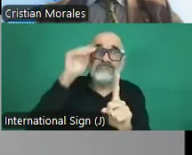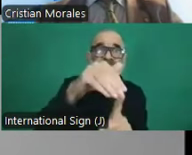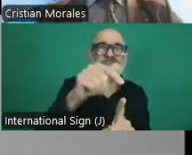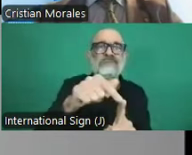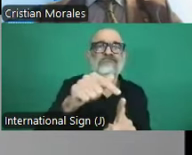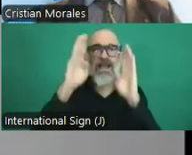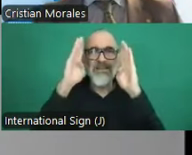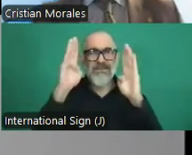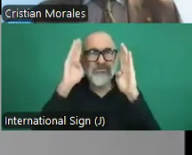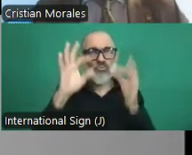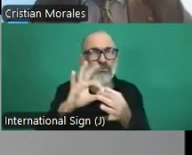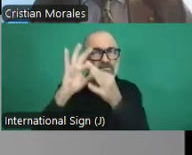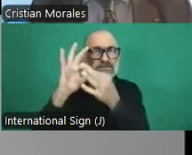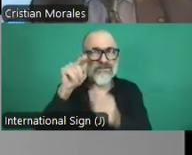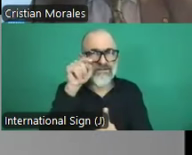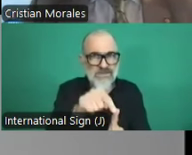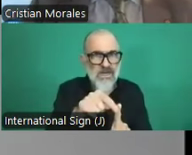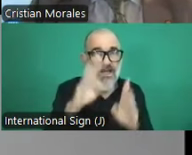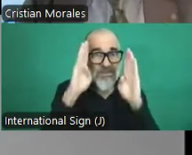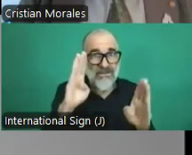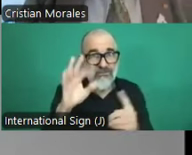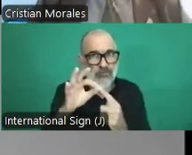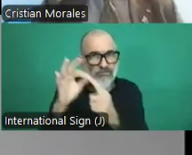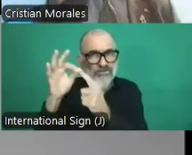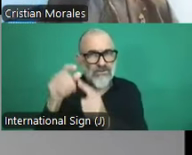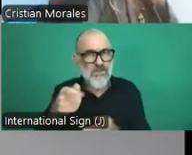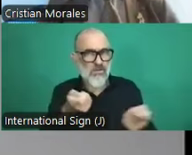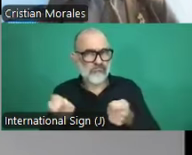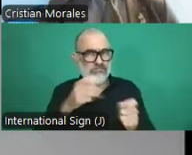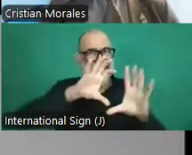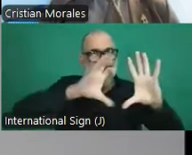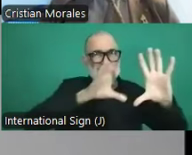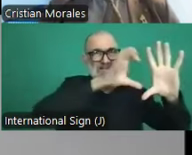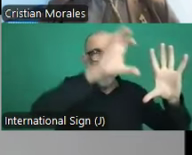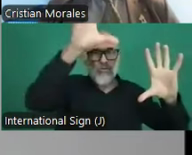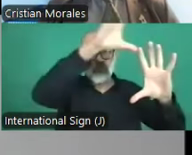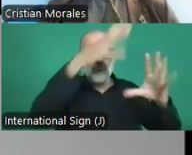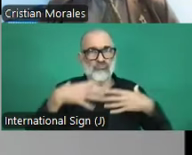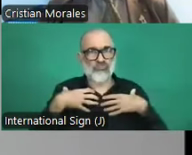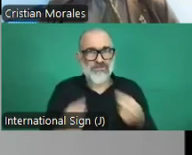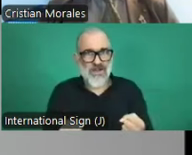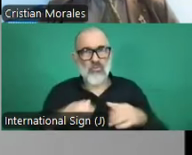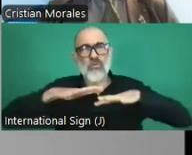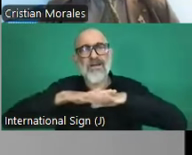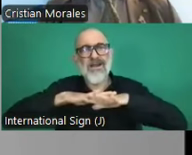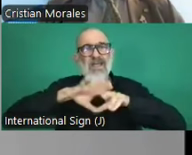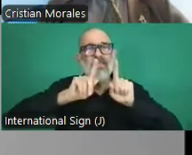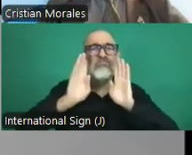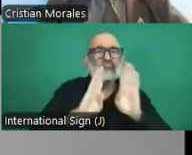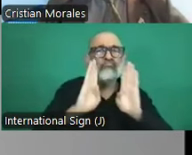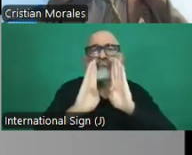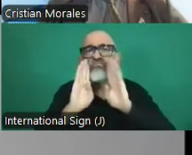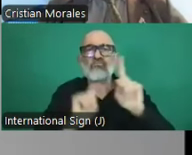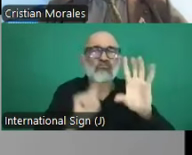This report highlights the importance of coordinated specialized care within health regions